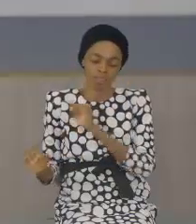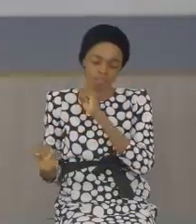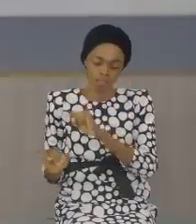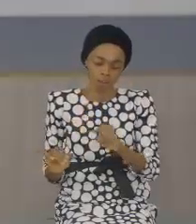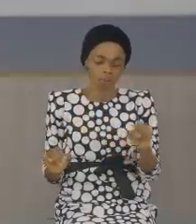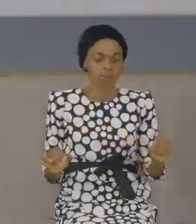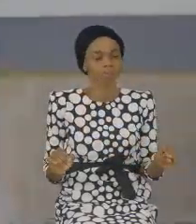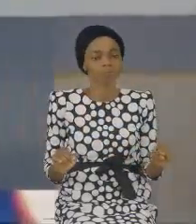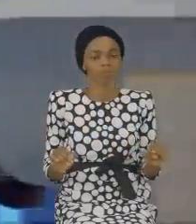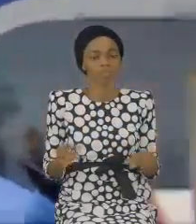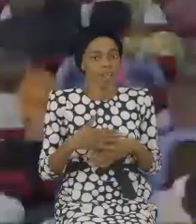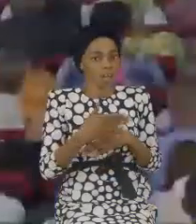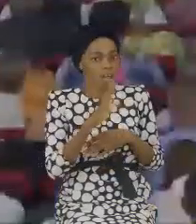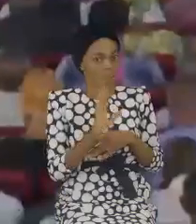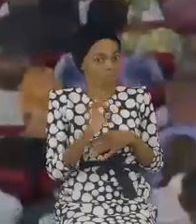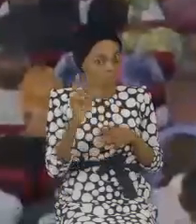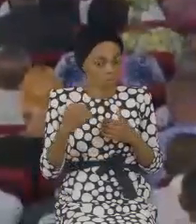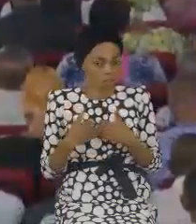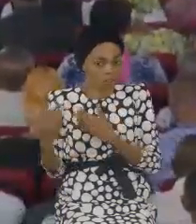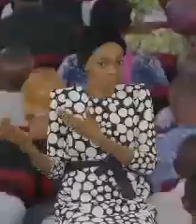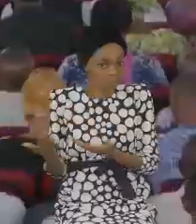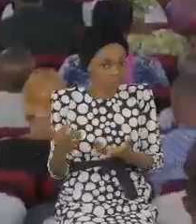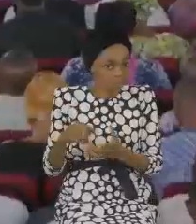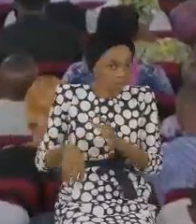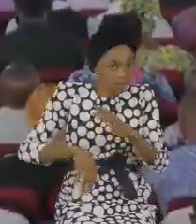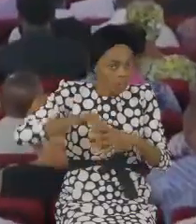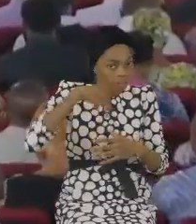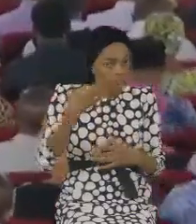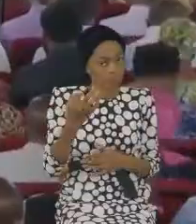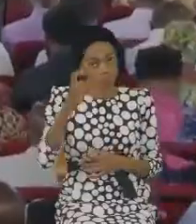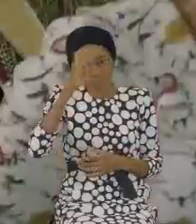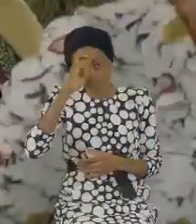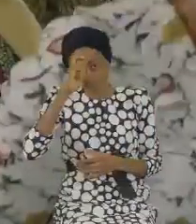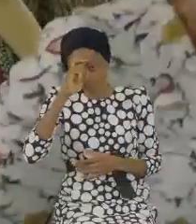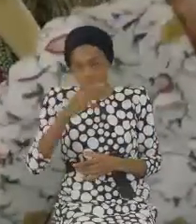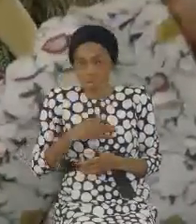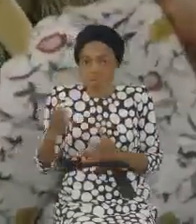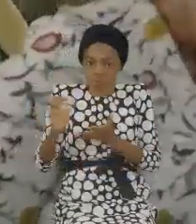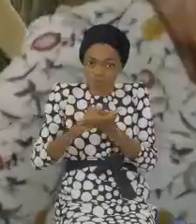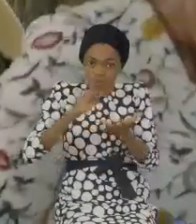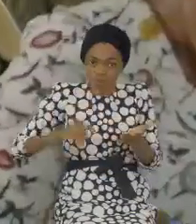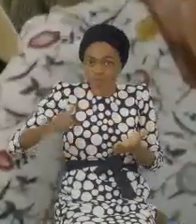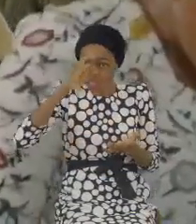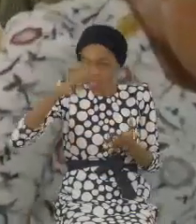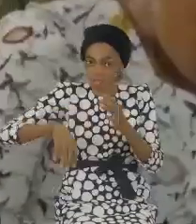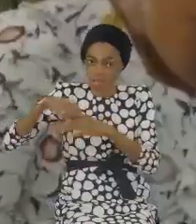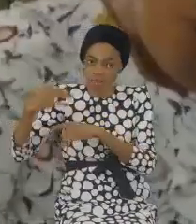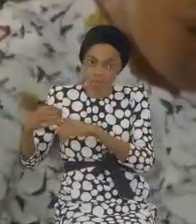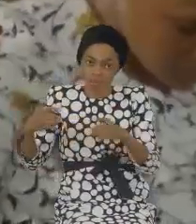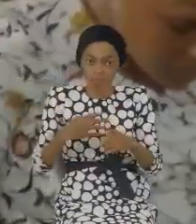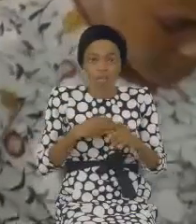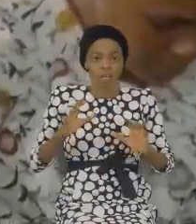teaching them after we brought them out of Egypt out of them, and by